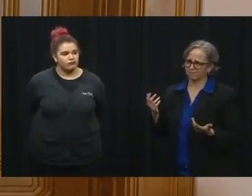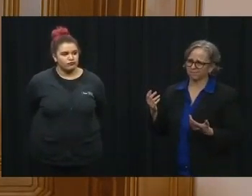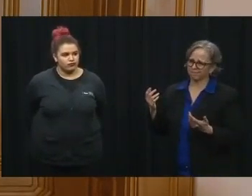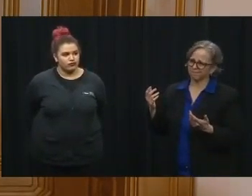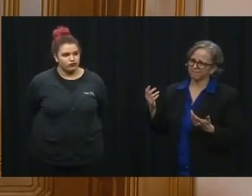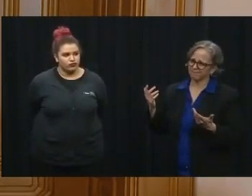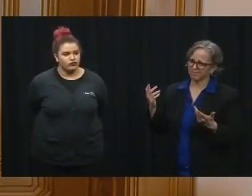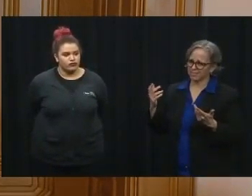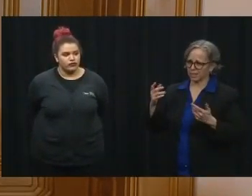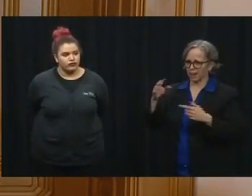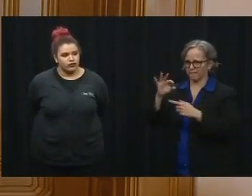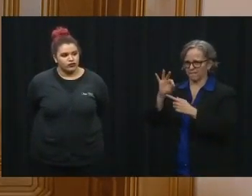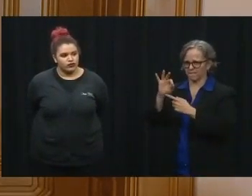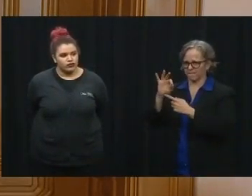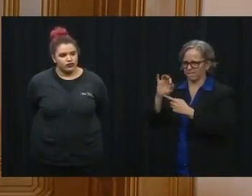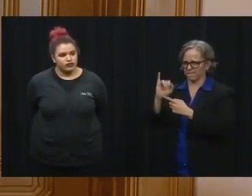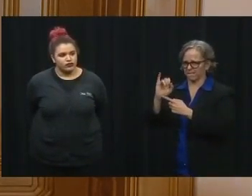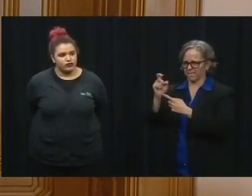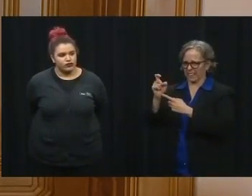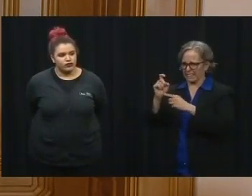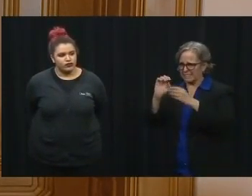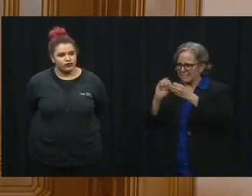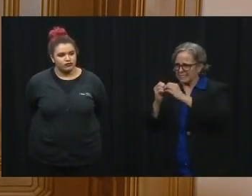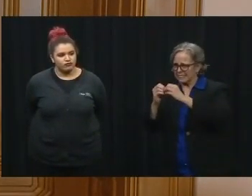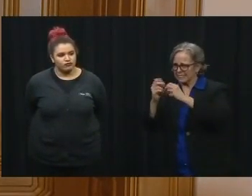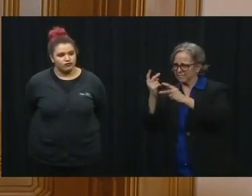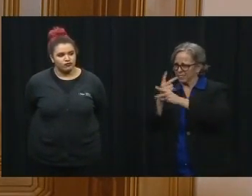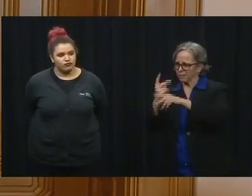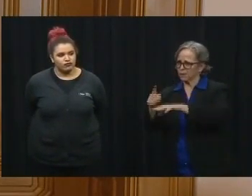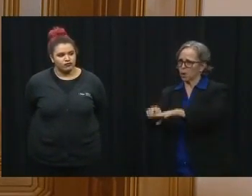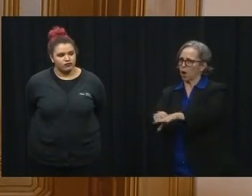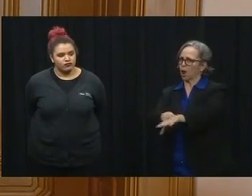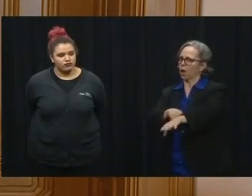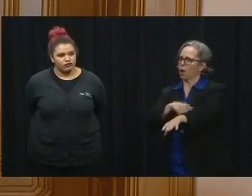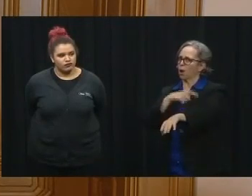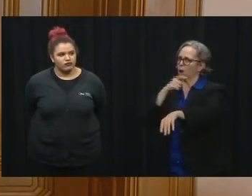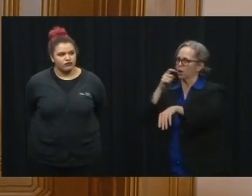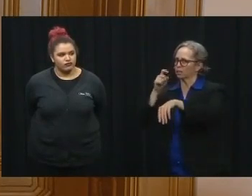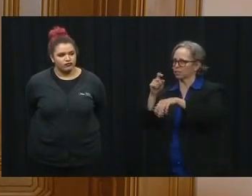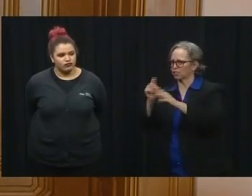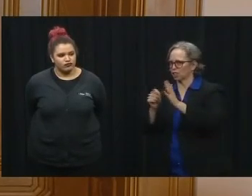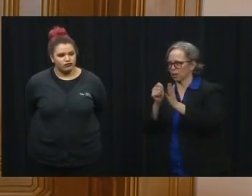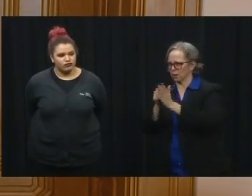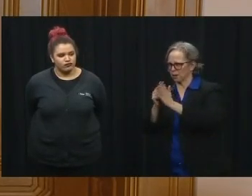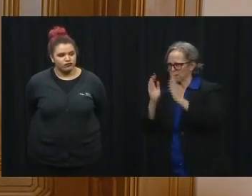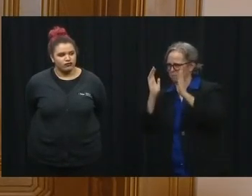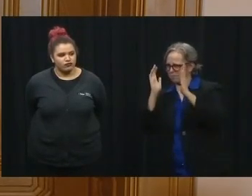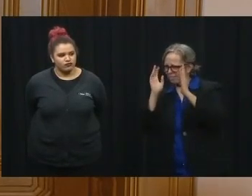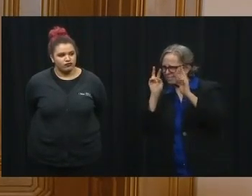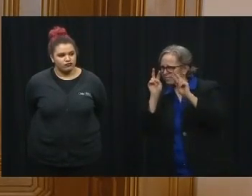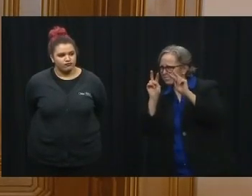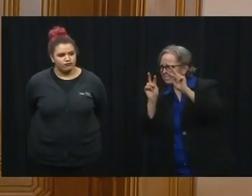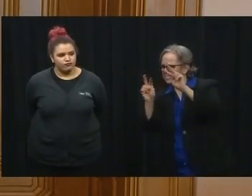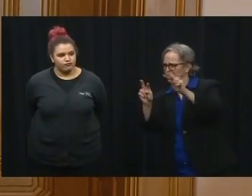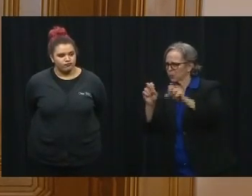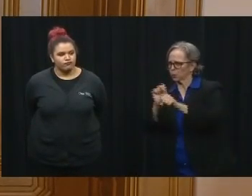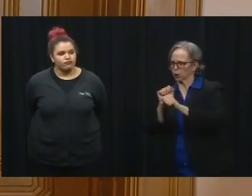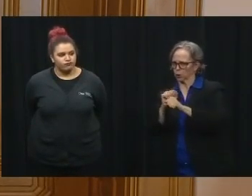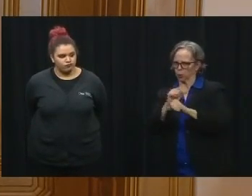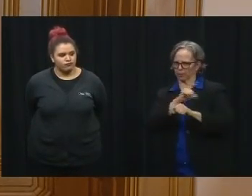do with the state legislature. But people should not worry. You know, the money will be